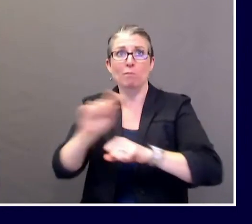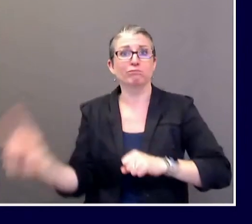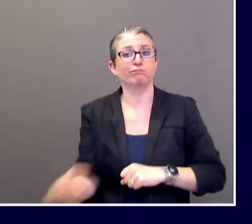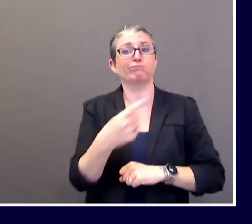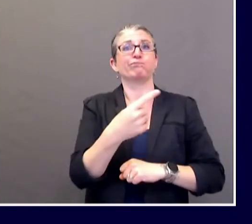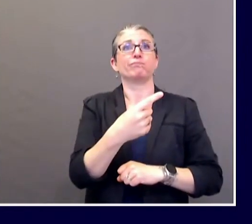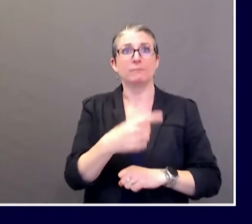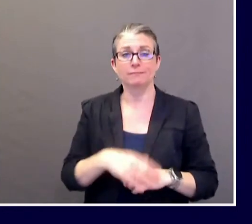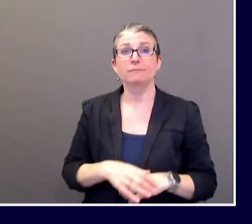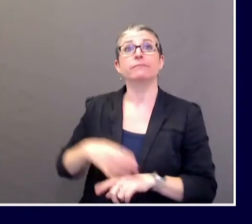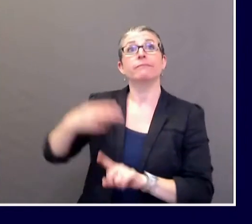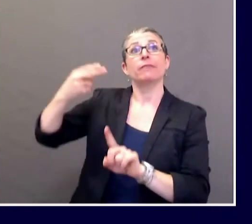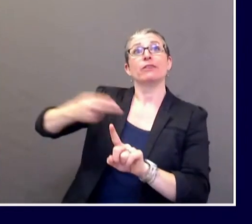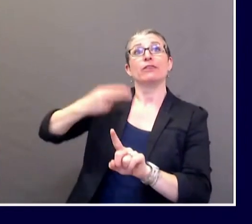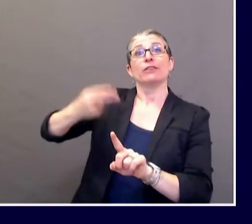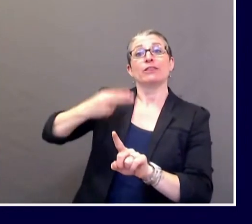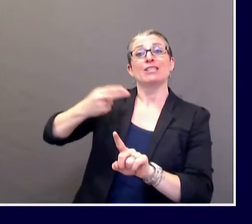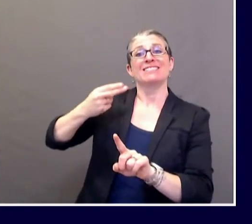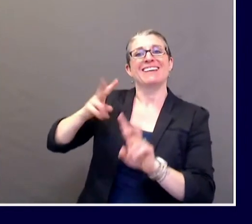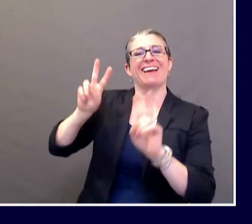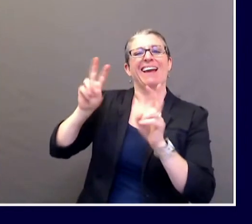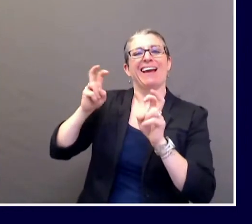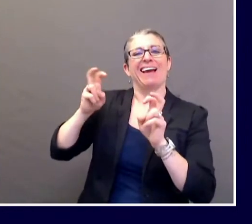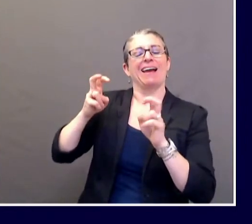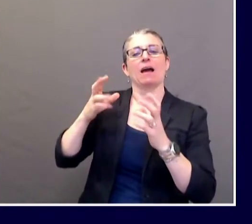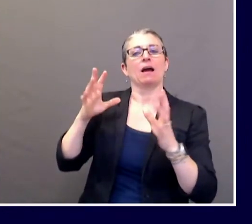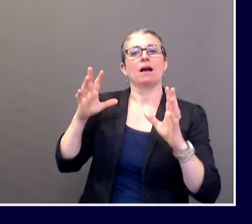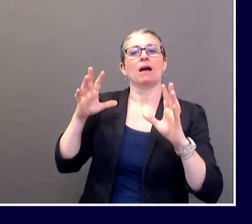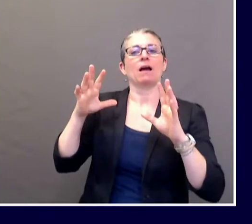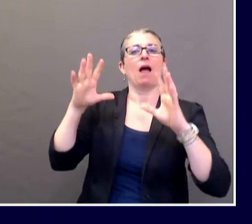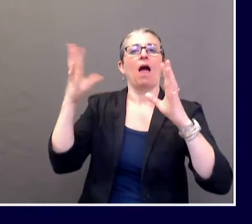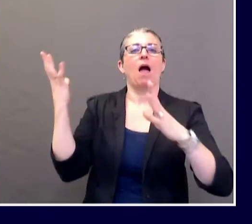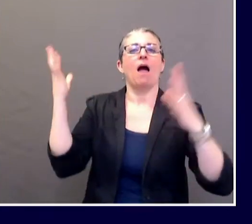the Freiburg Fairgrounds, where they will start operations on